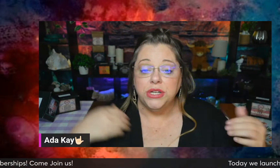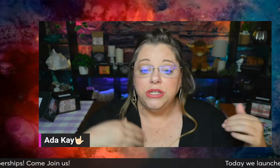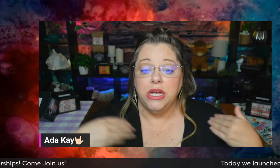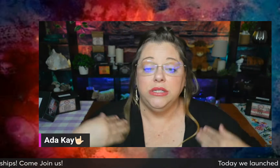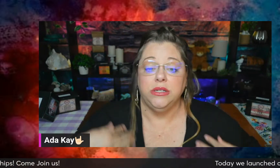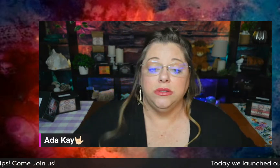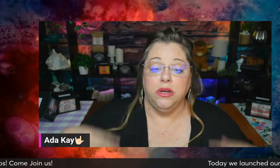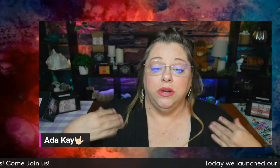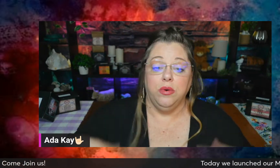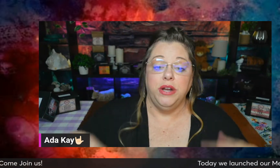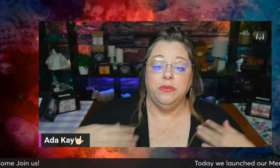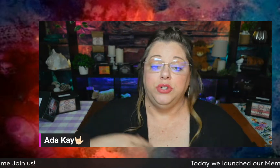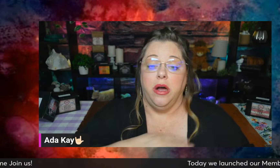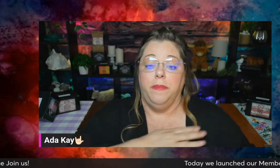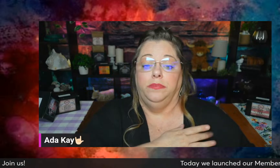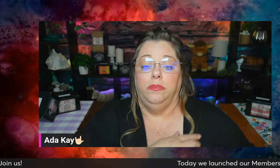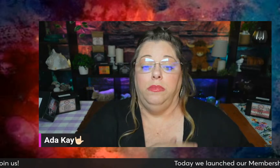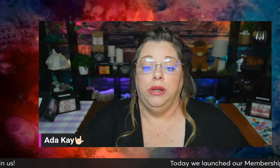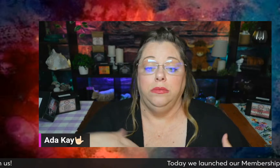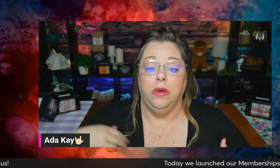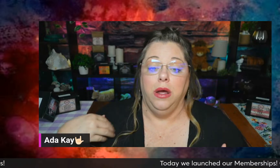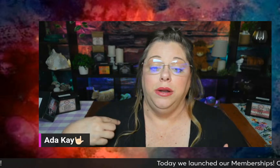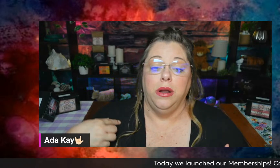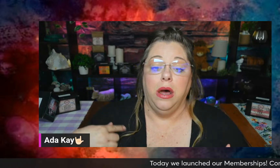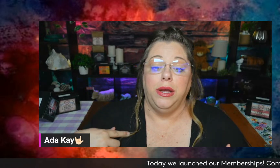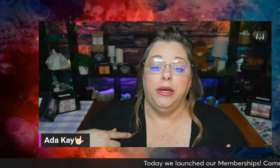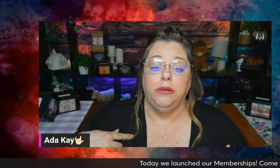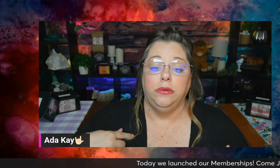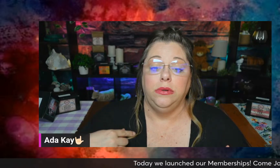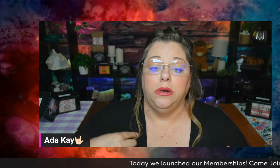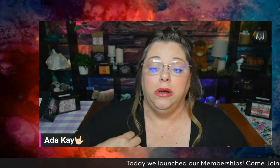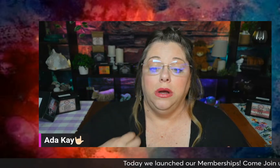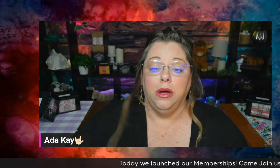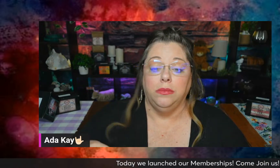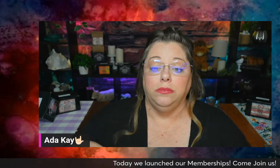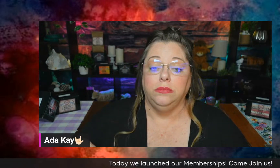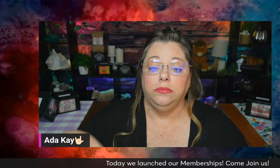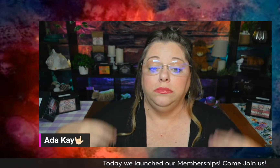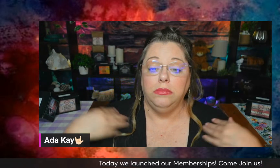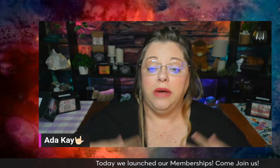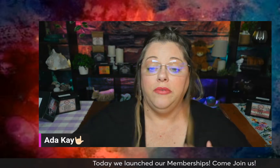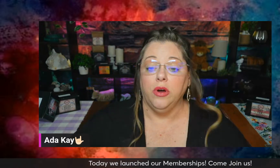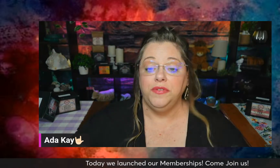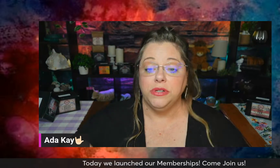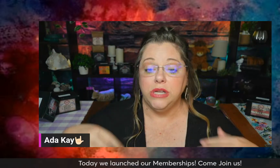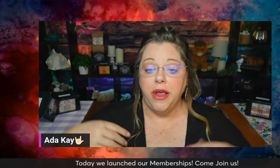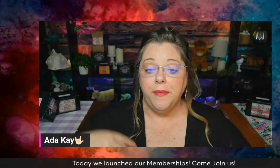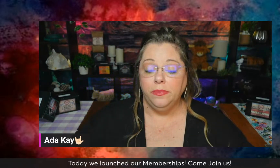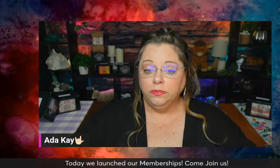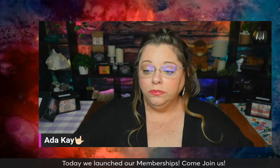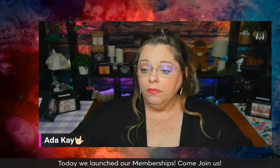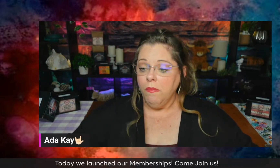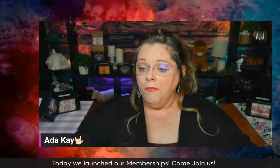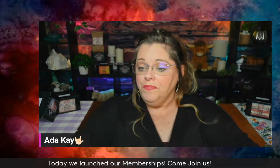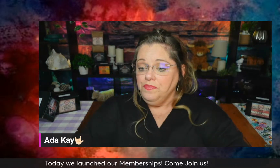My son has a kratom shop, and I have an office.